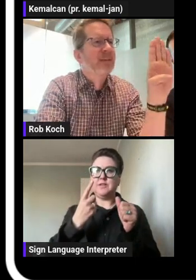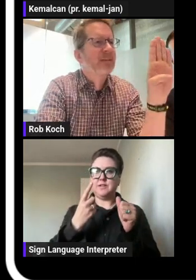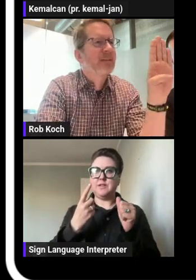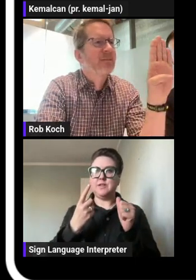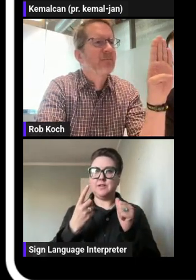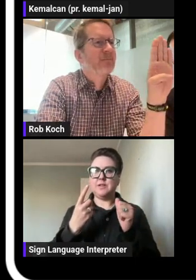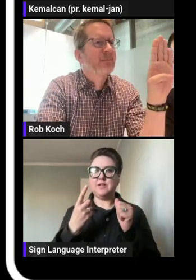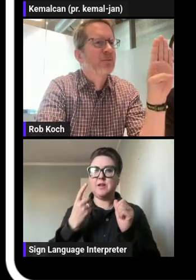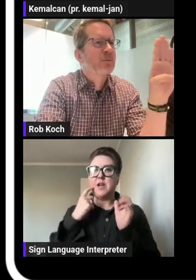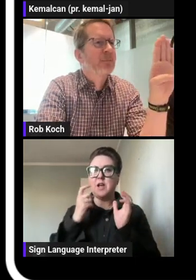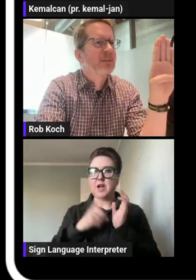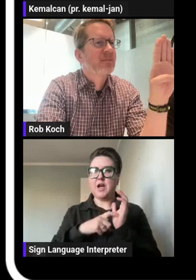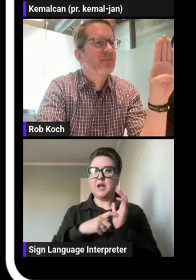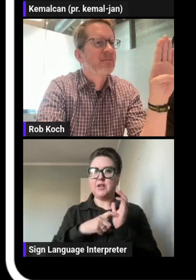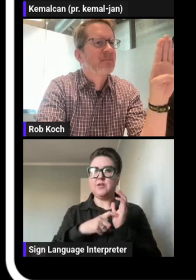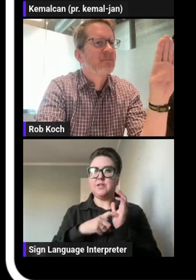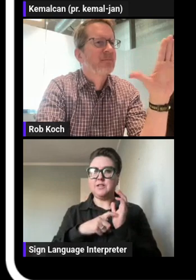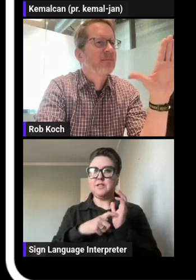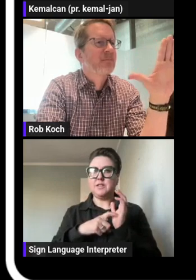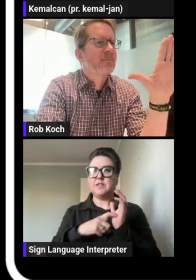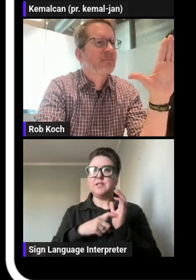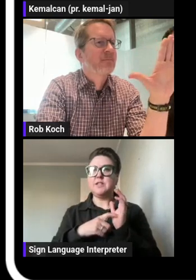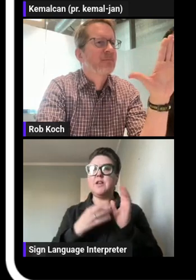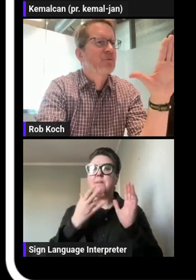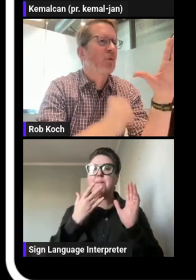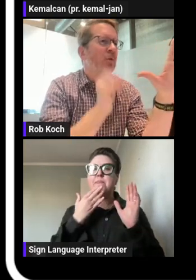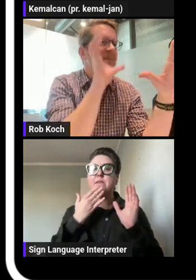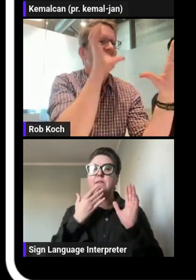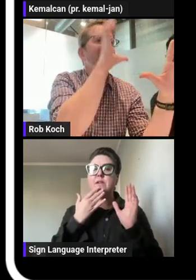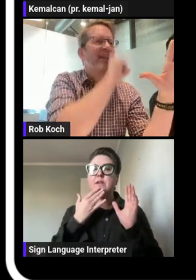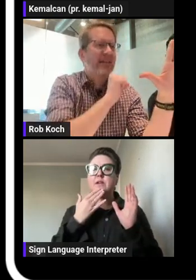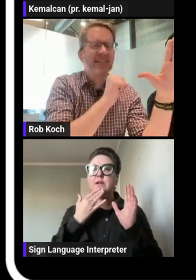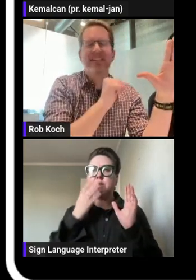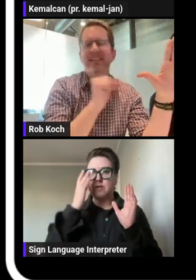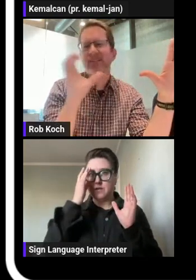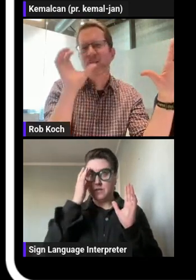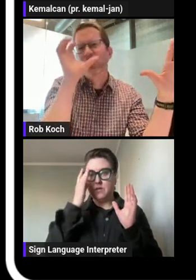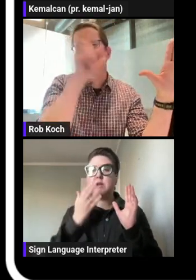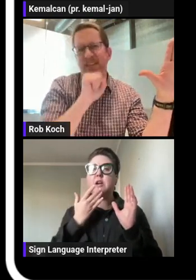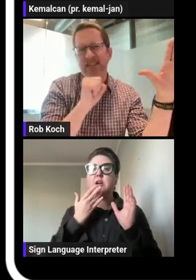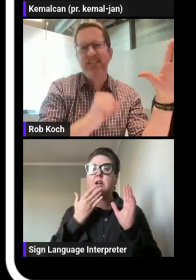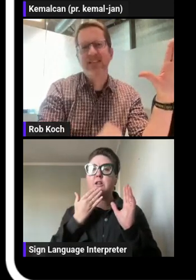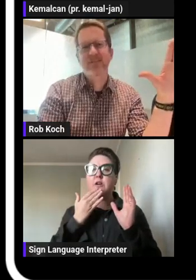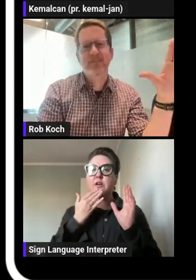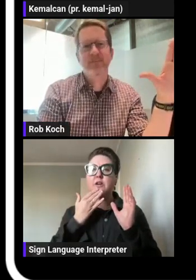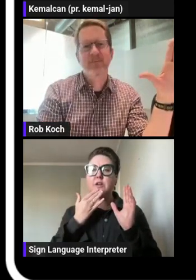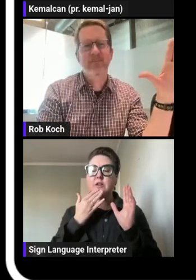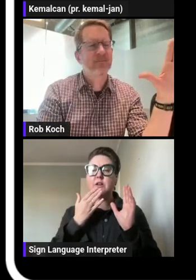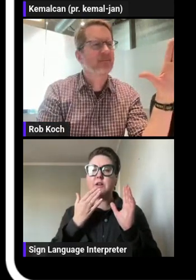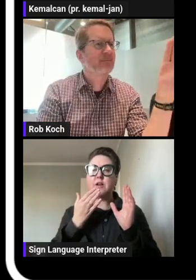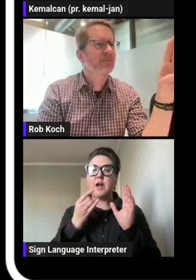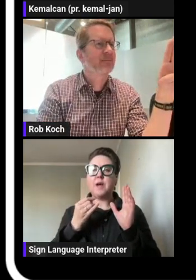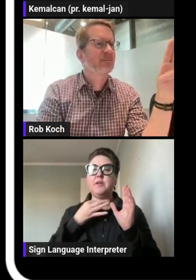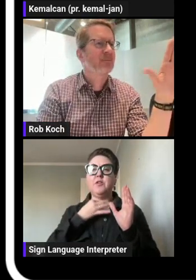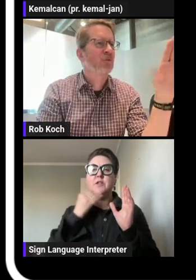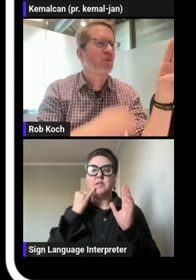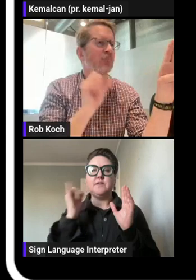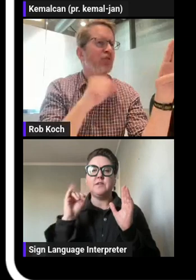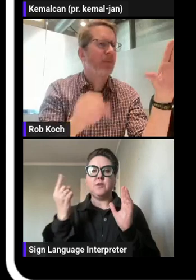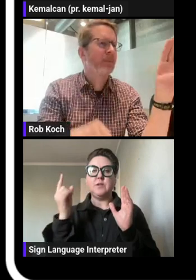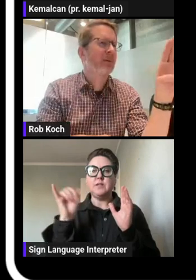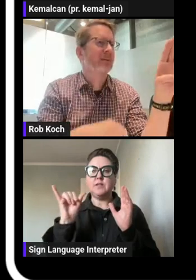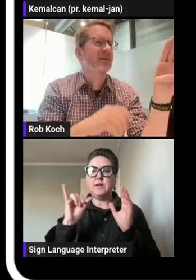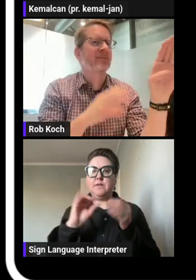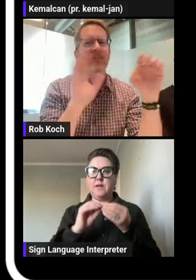I noticed that the points are colored when you unravel your array. Is like the first cell always the same value, so that way,